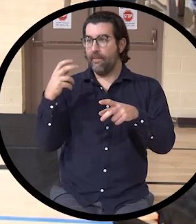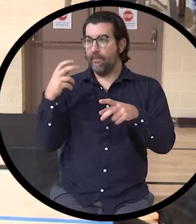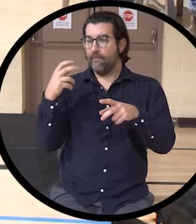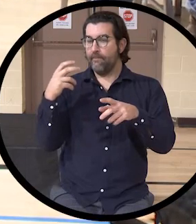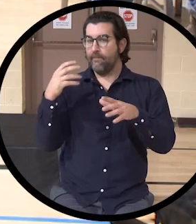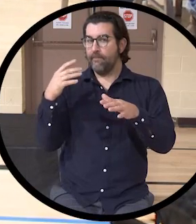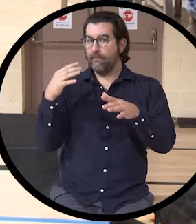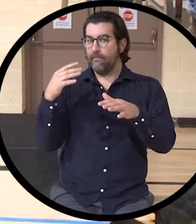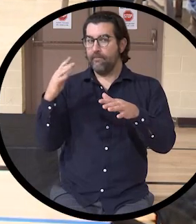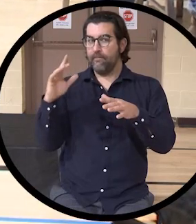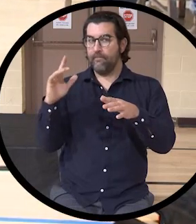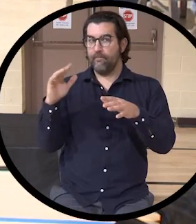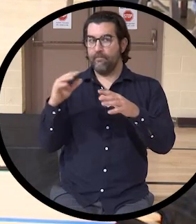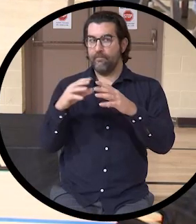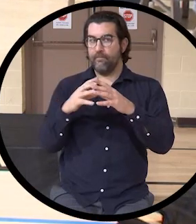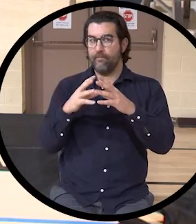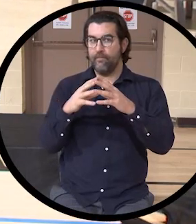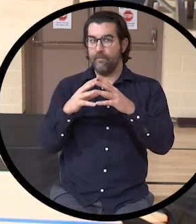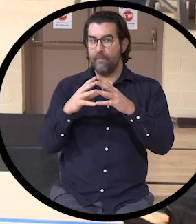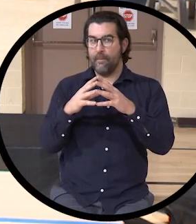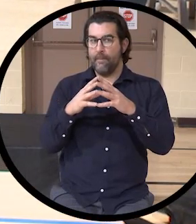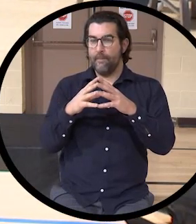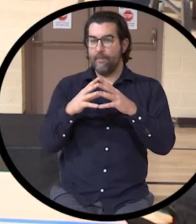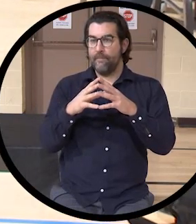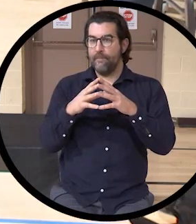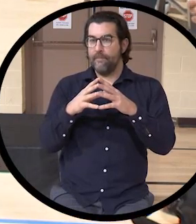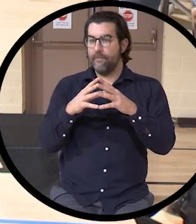saying. All right.